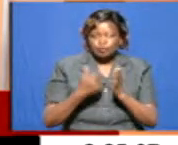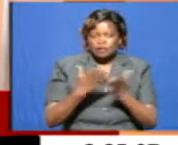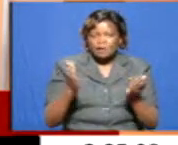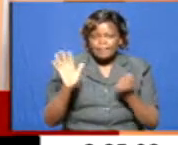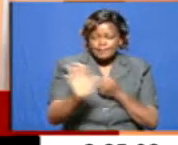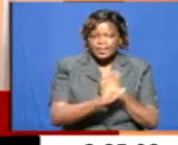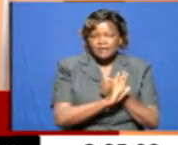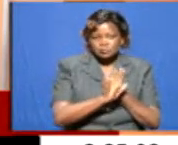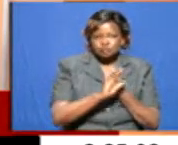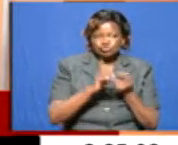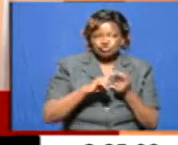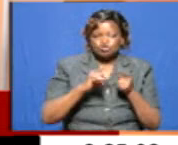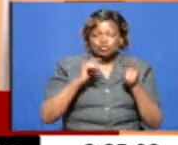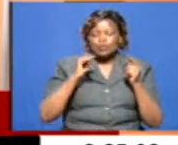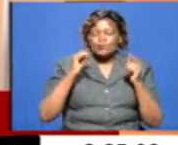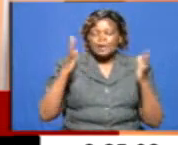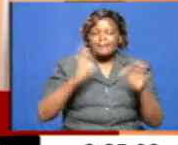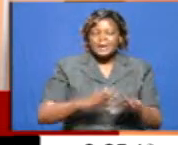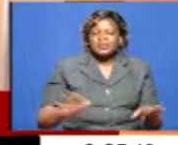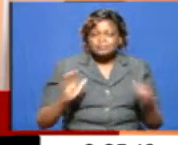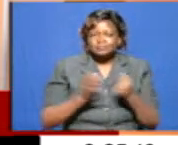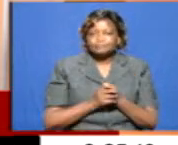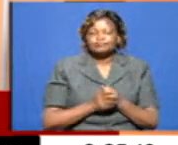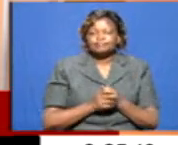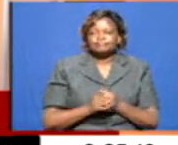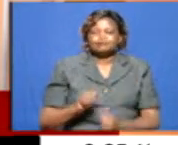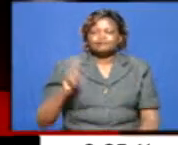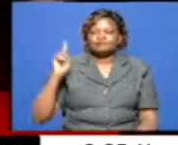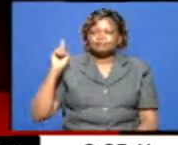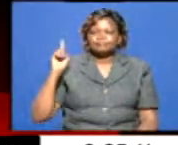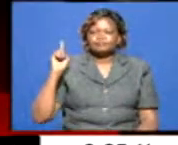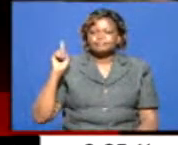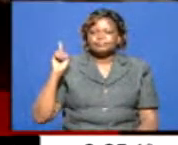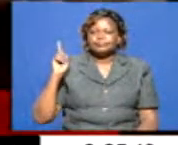to a wider market. Here is Alan Oko with more.